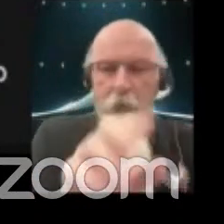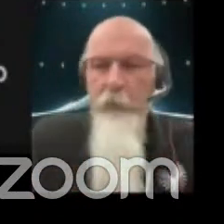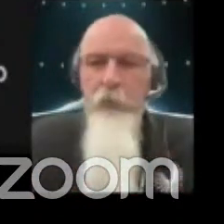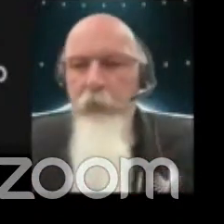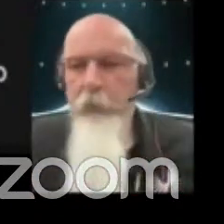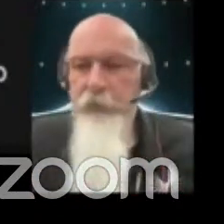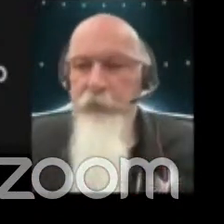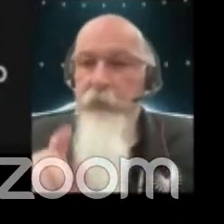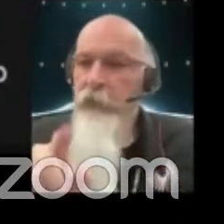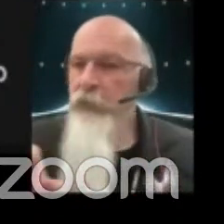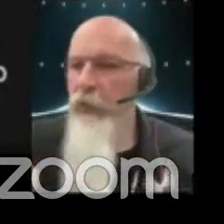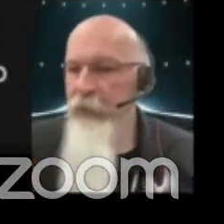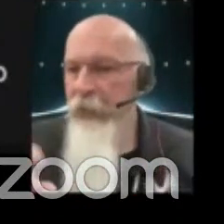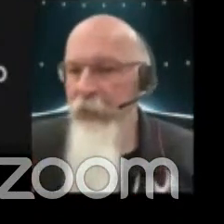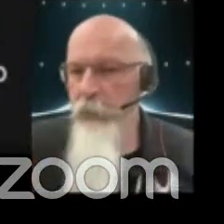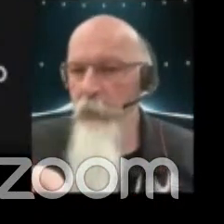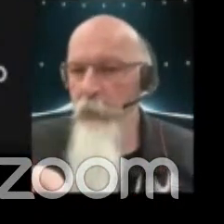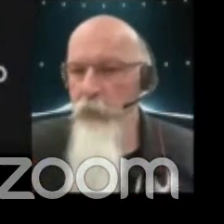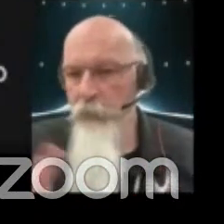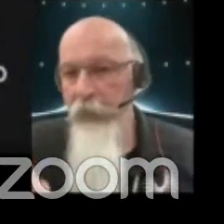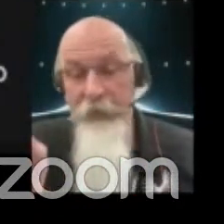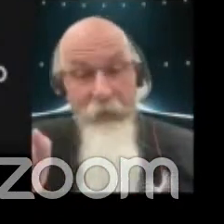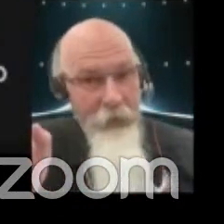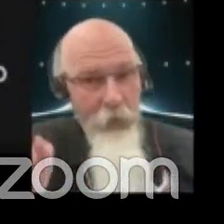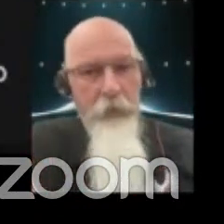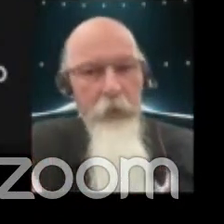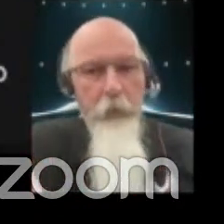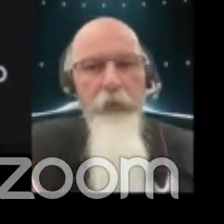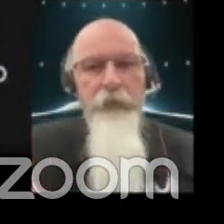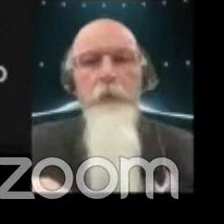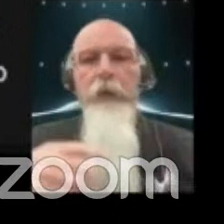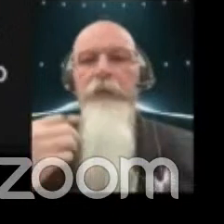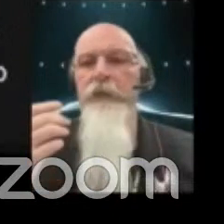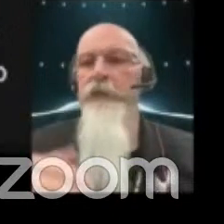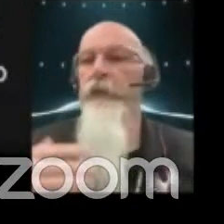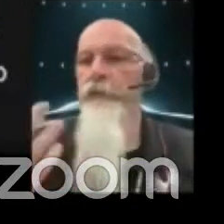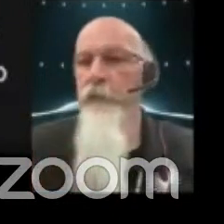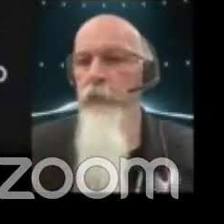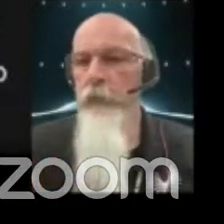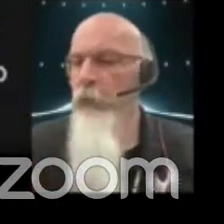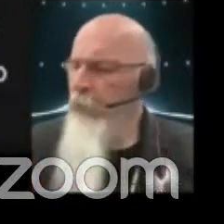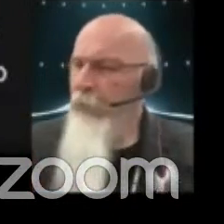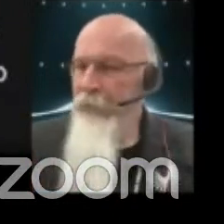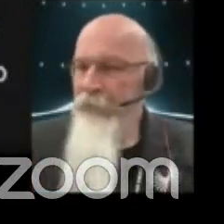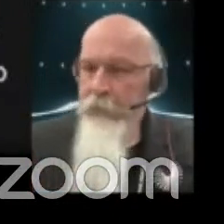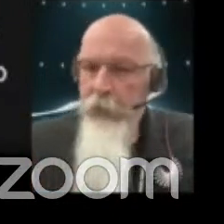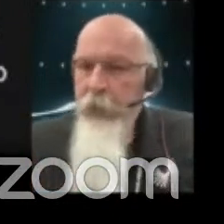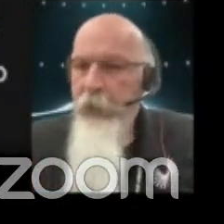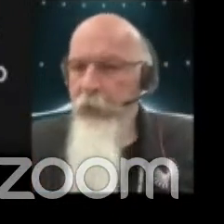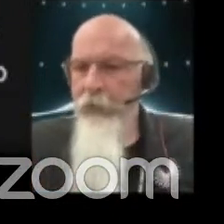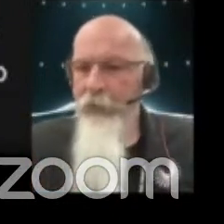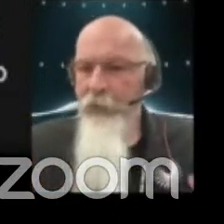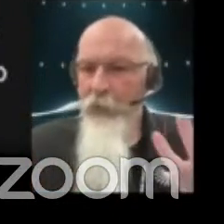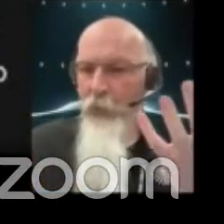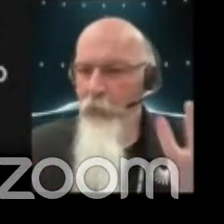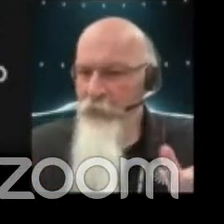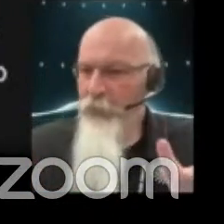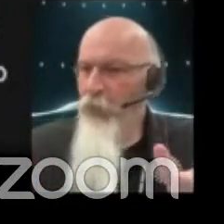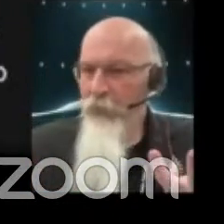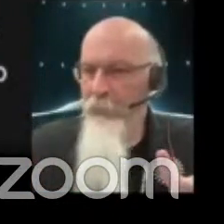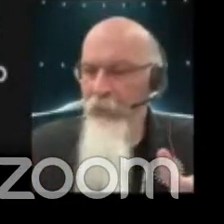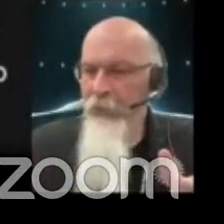person absolutely I'm a real person then you start digging into it more and you realize it's not a real person but it's designed to fool you is it lying